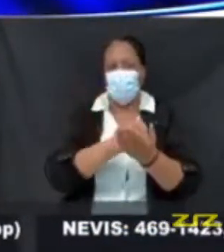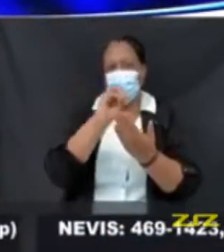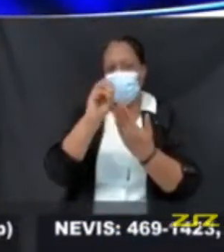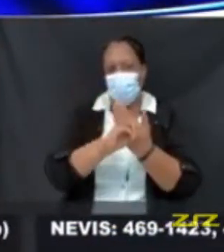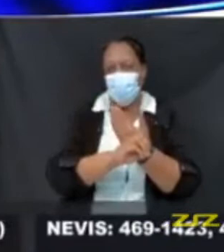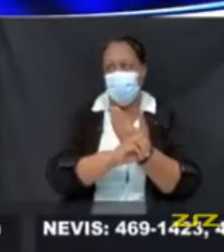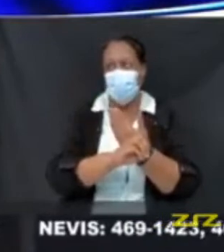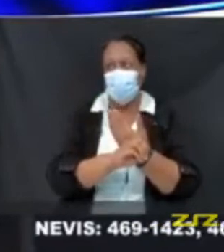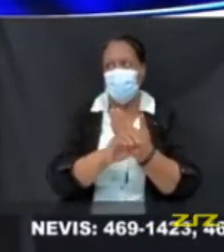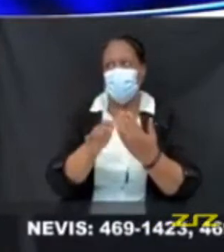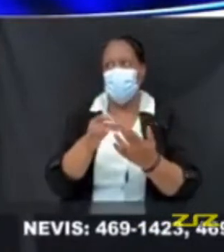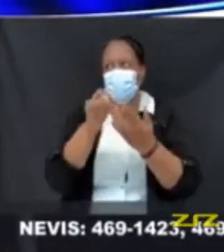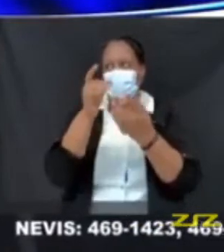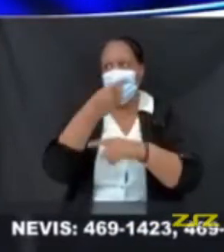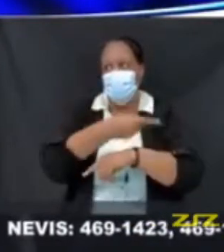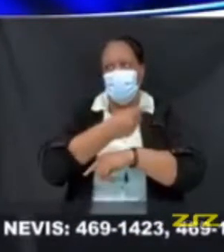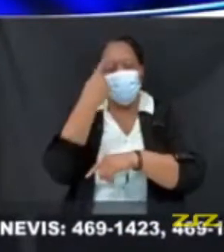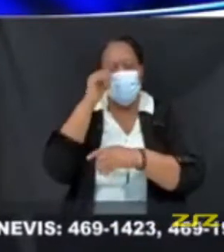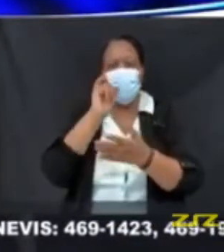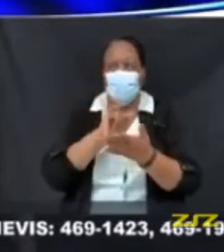must urgently extend